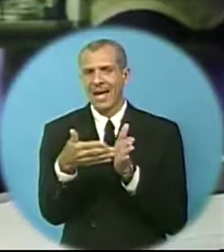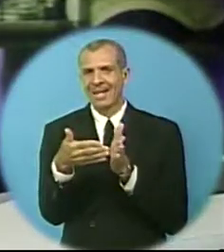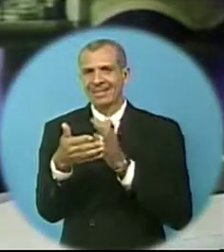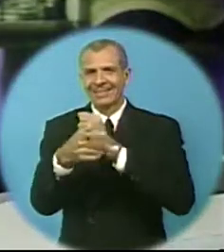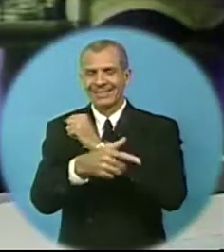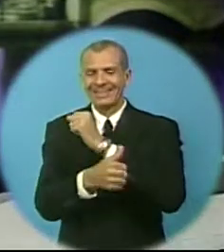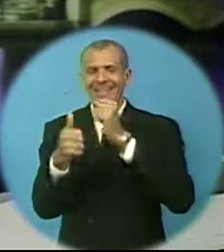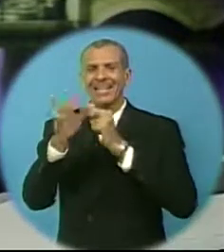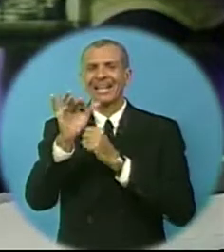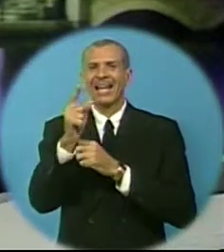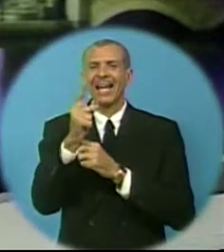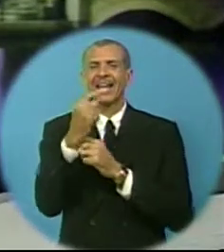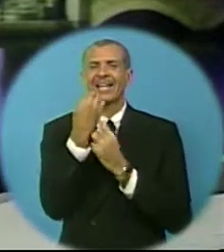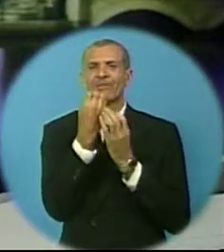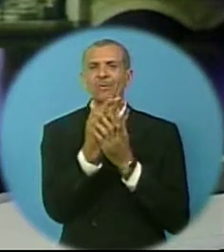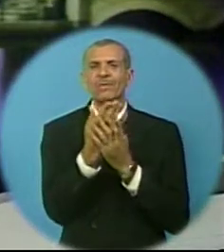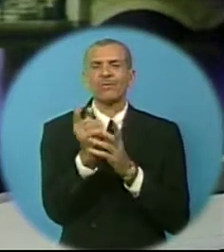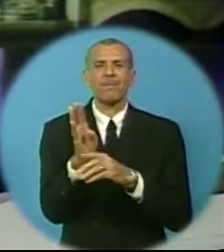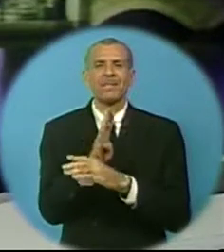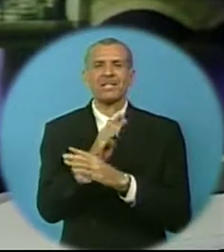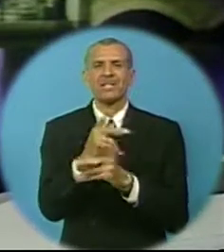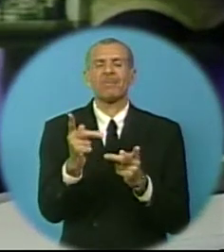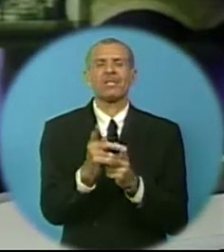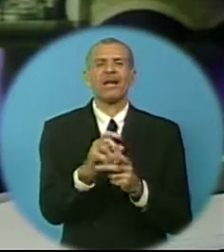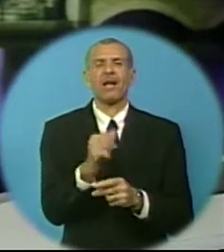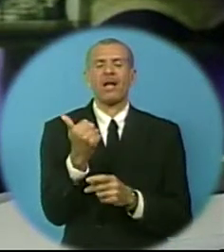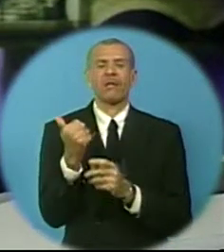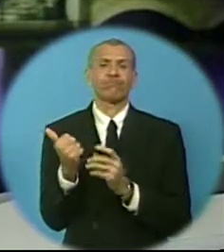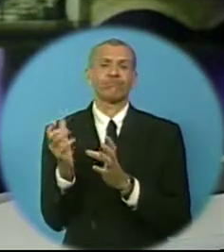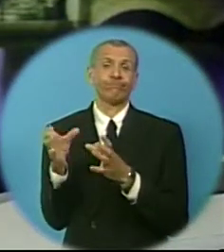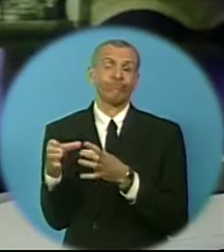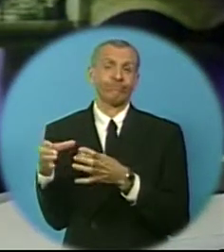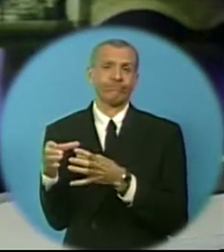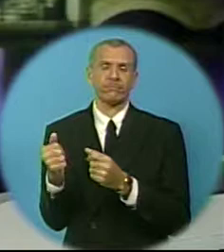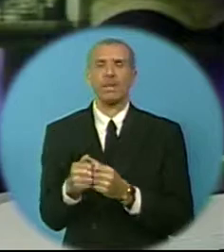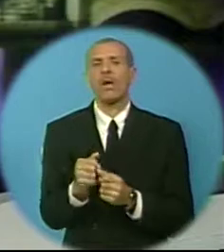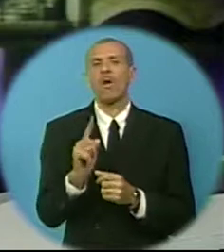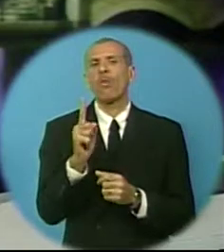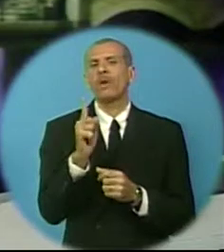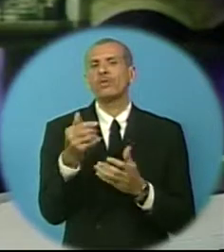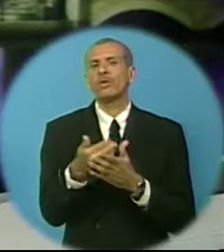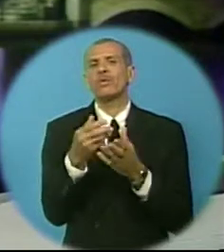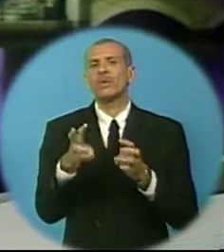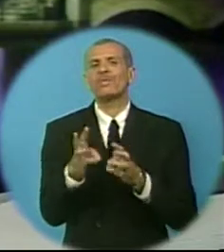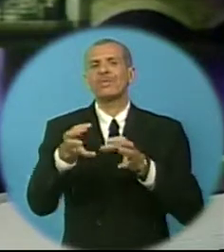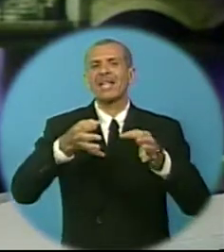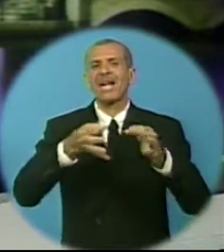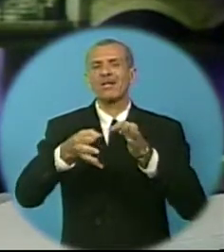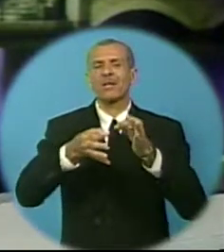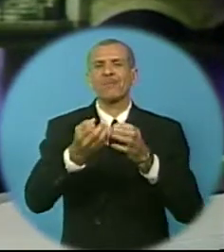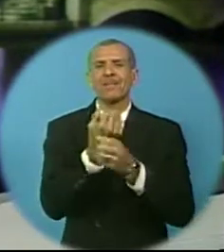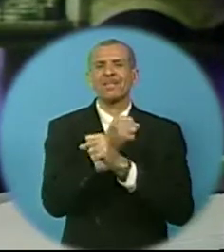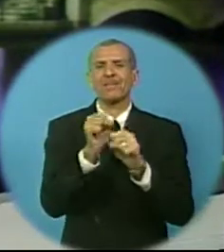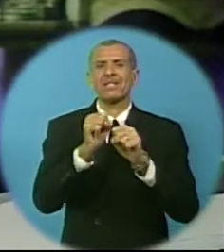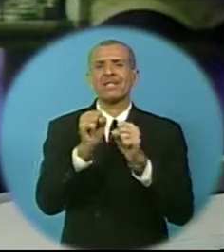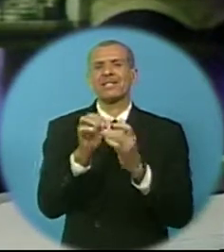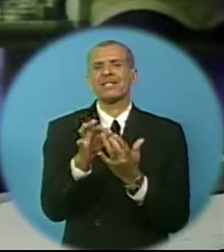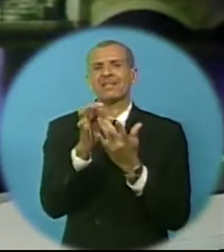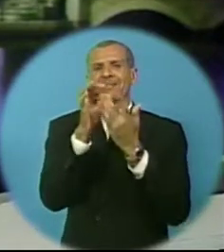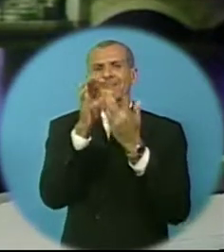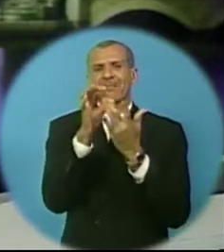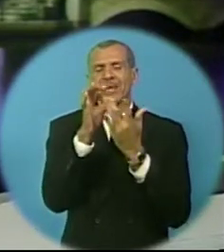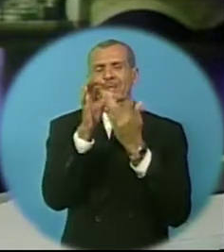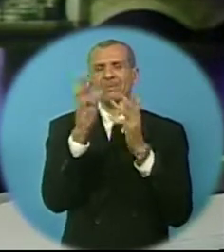to steal client information from businesses and other organizations. One of the new methods was explained by security specialist